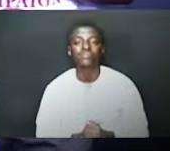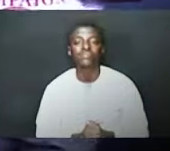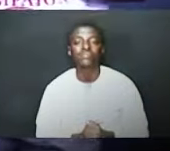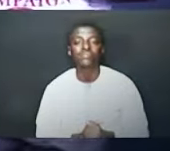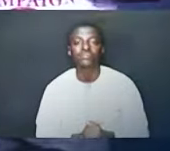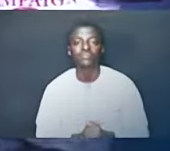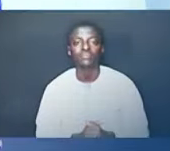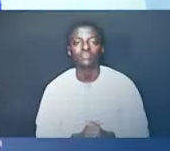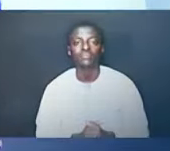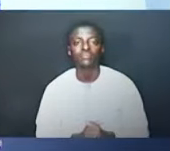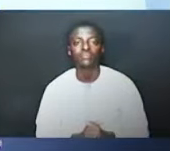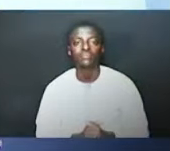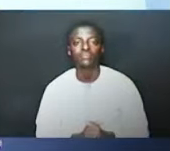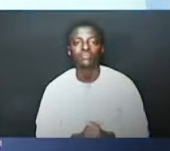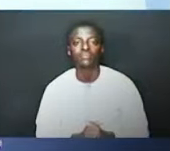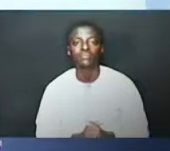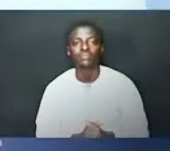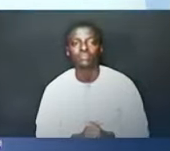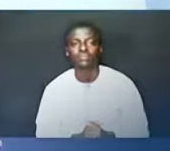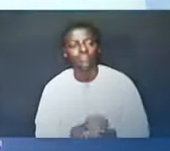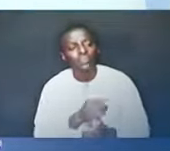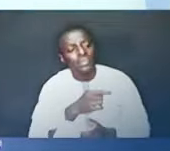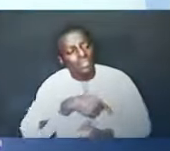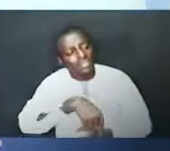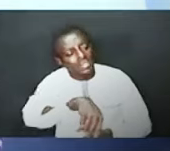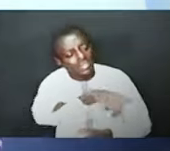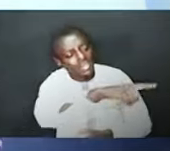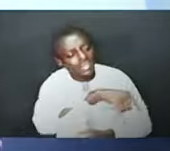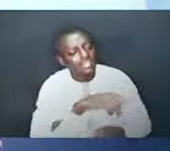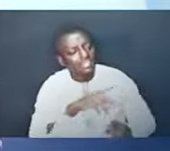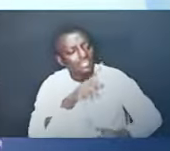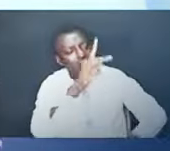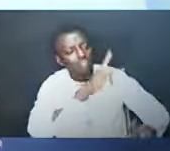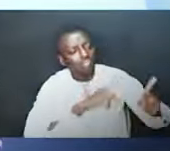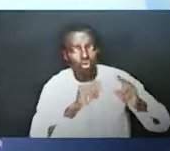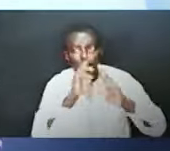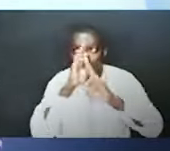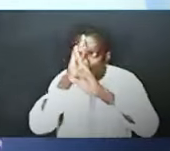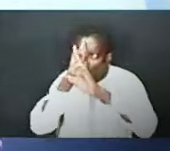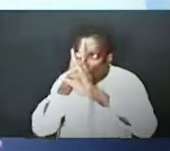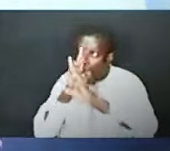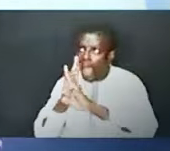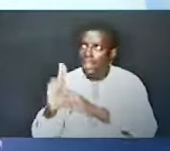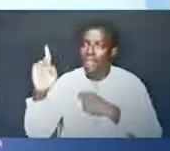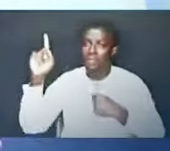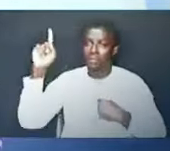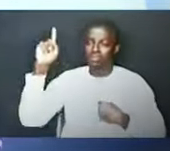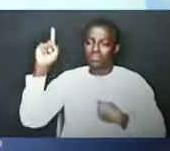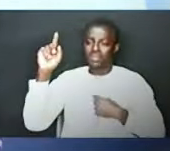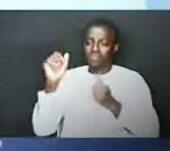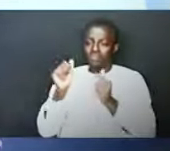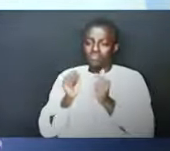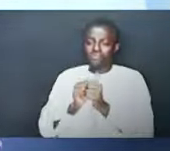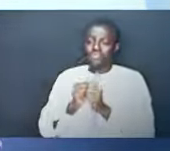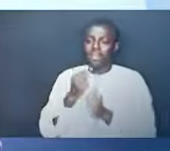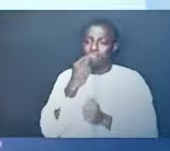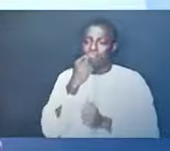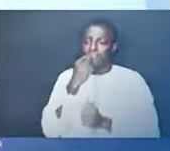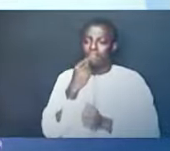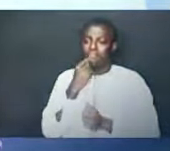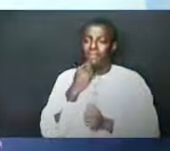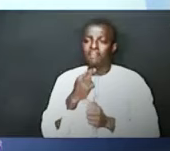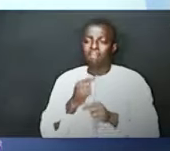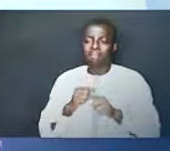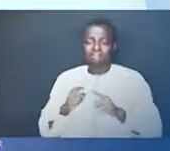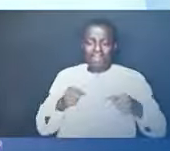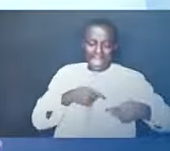enhwe wi. These people honor me with their lips, but their hearts are far